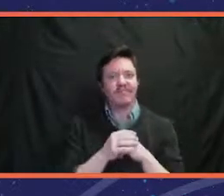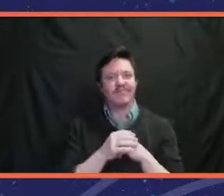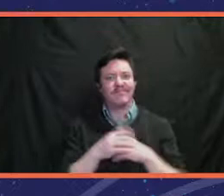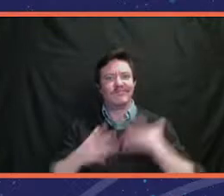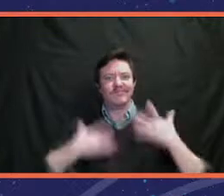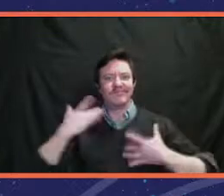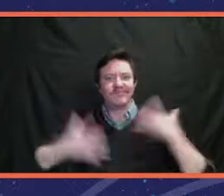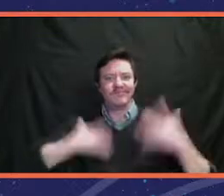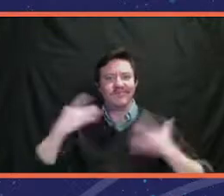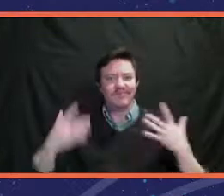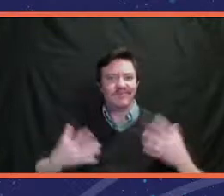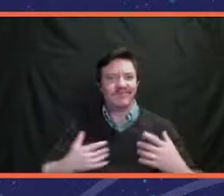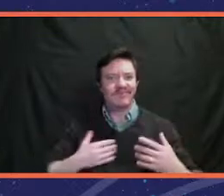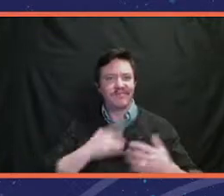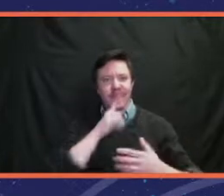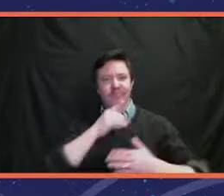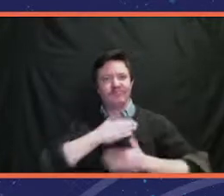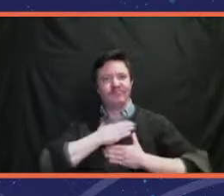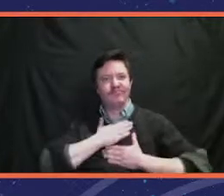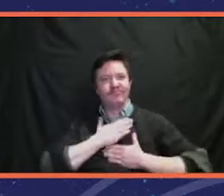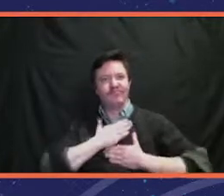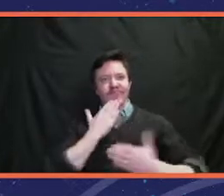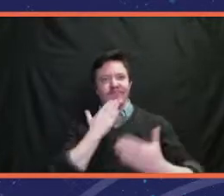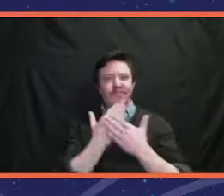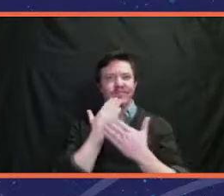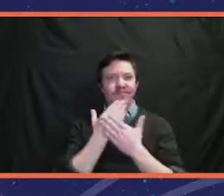Really, really appreciate y'all for your work. Can't wait to see more.